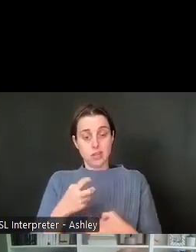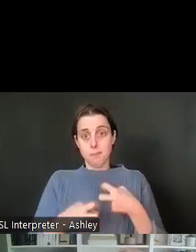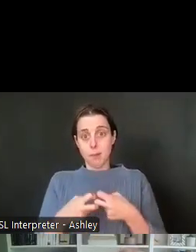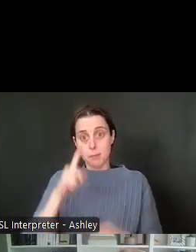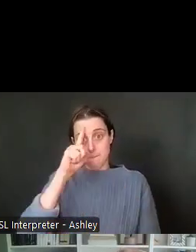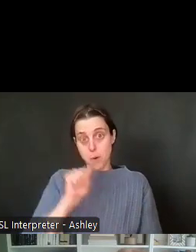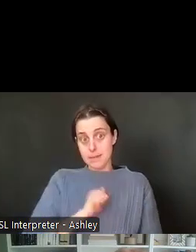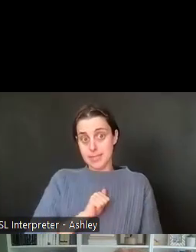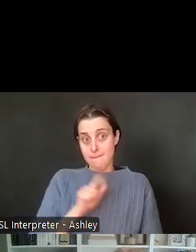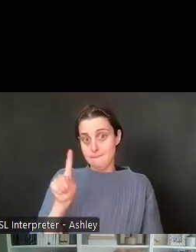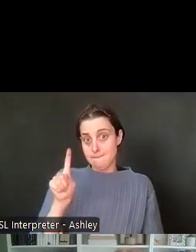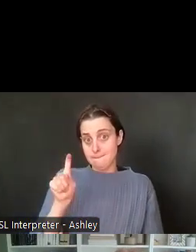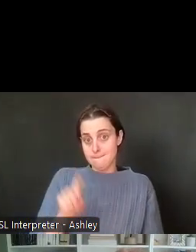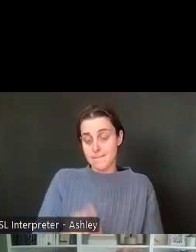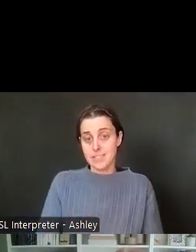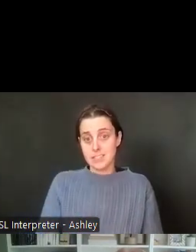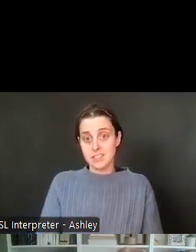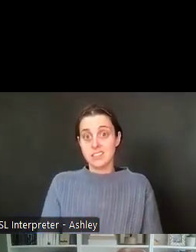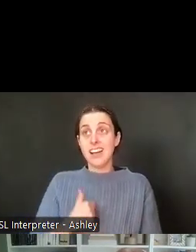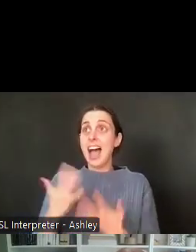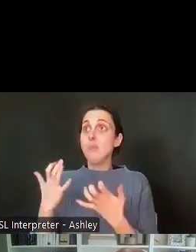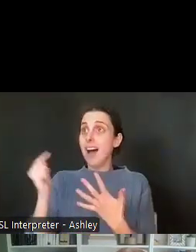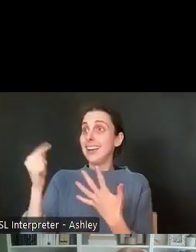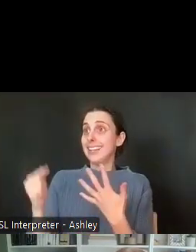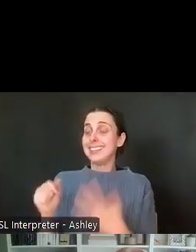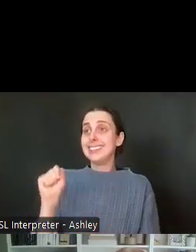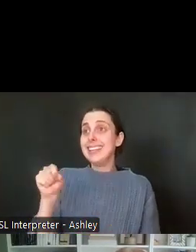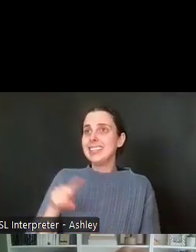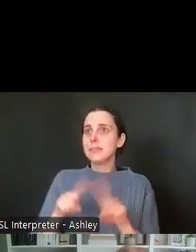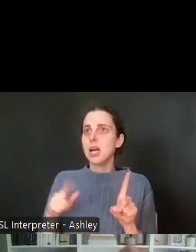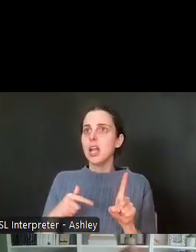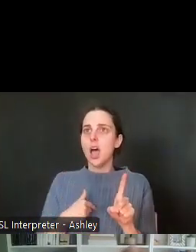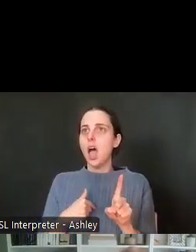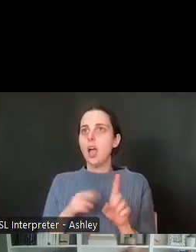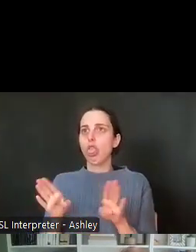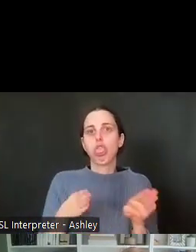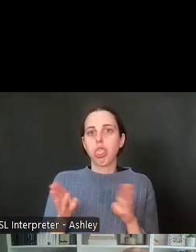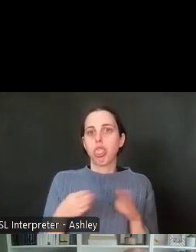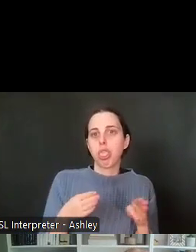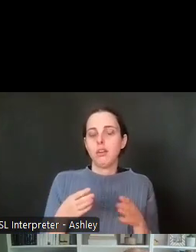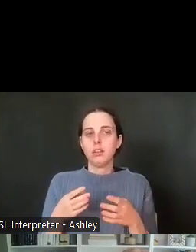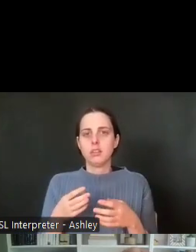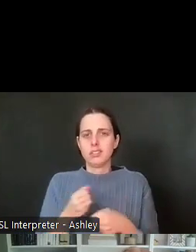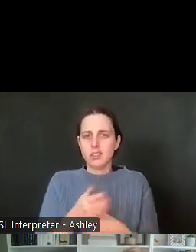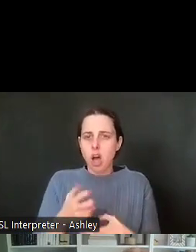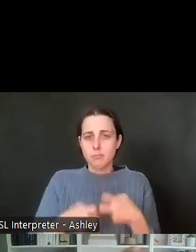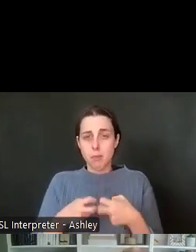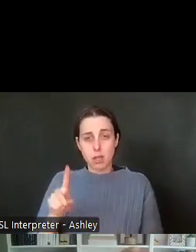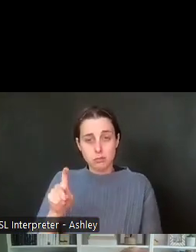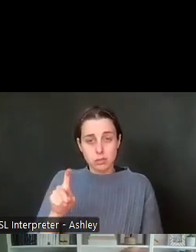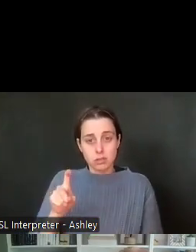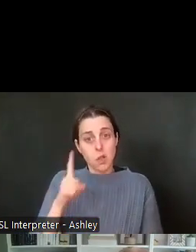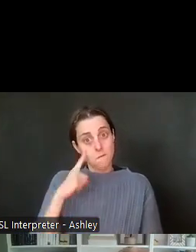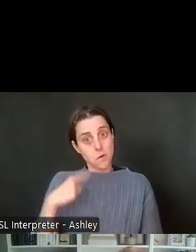own way of achieving your desired work-life harmony? For years, for me, the answer